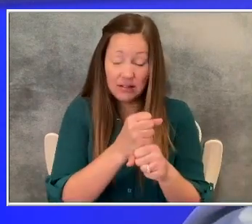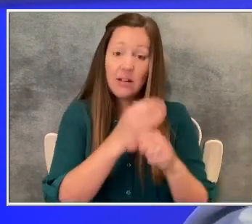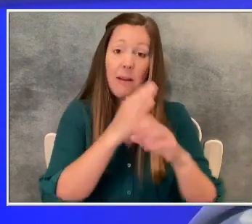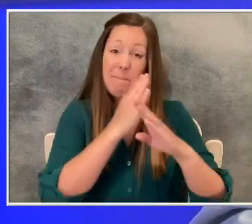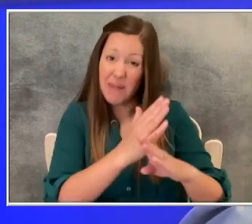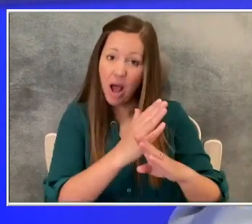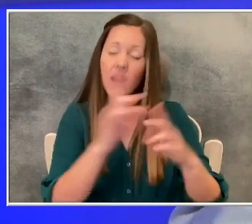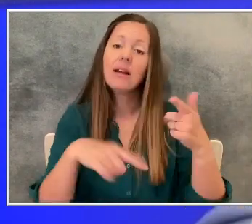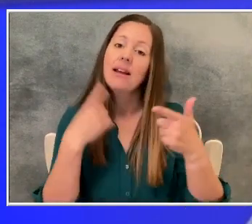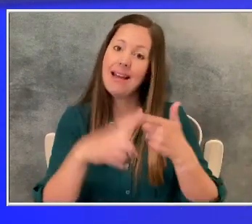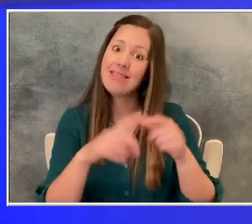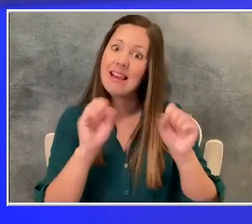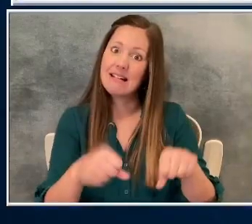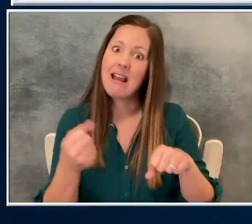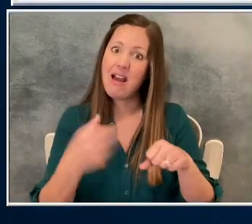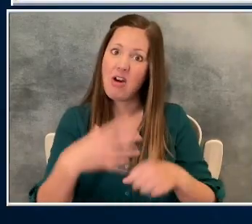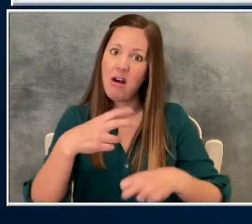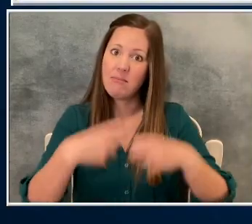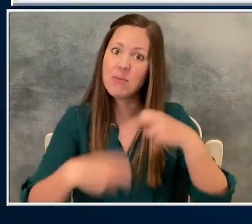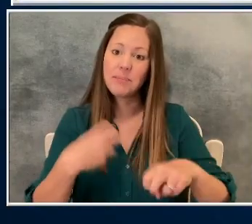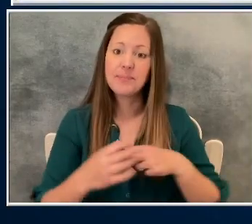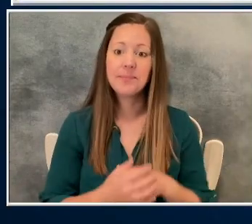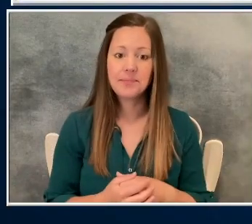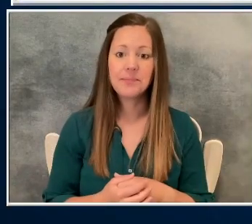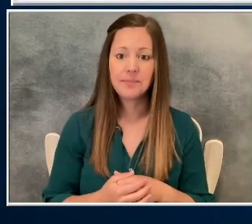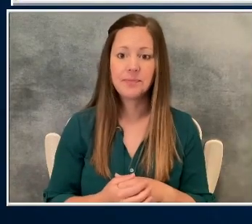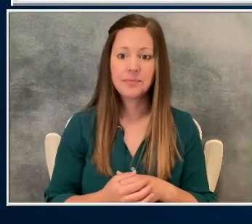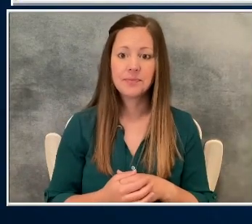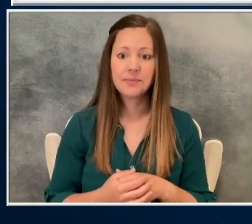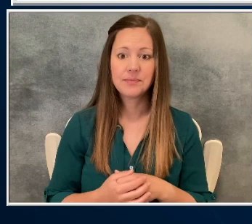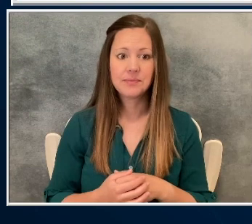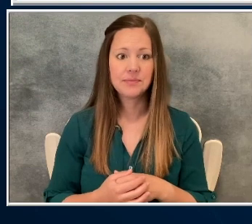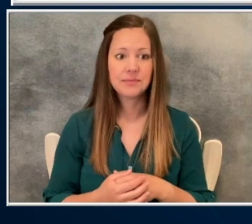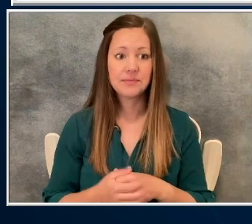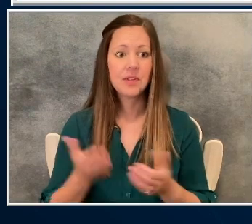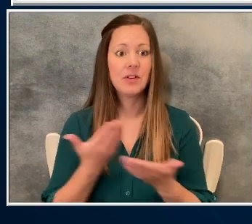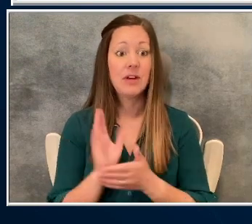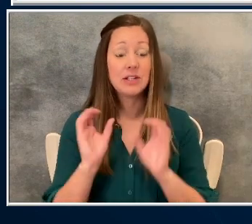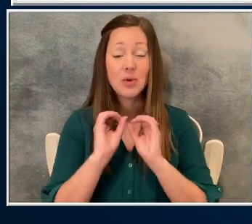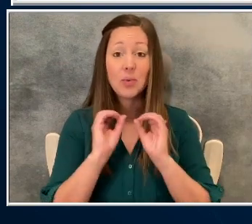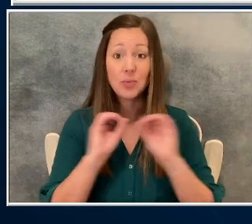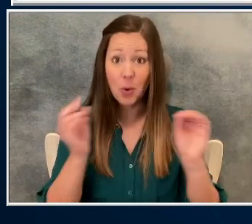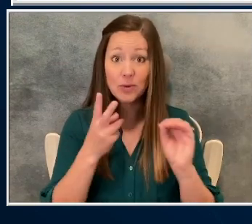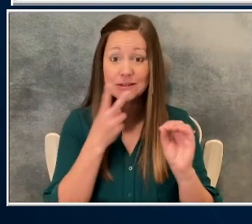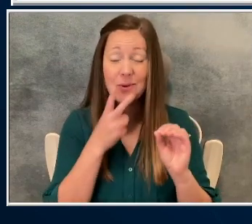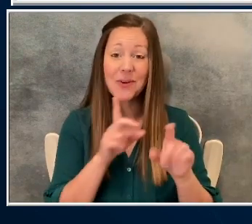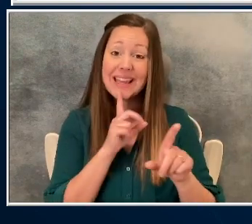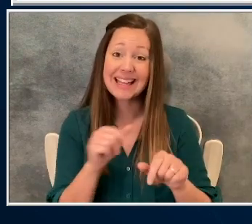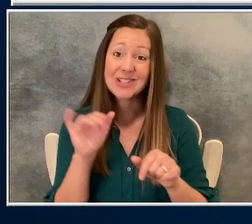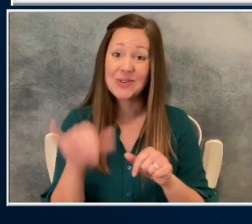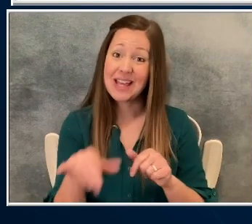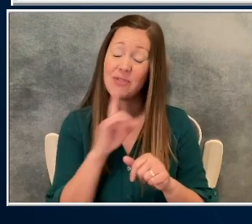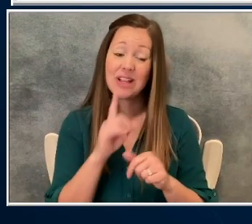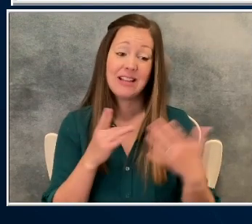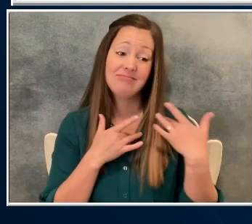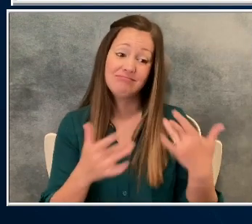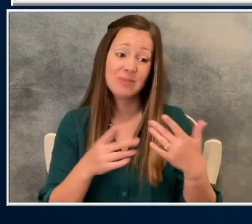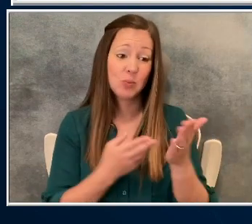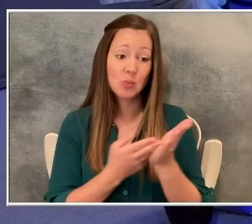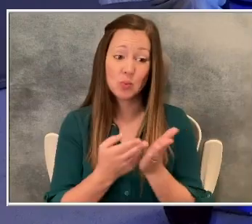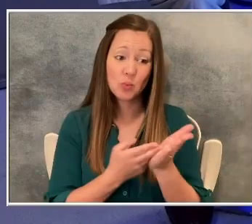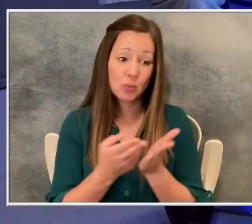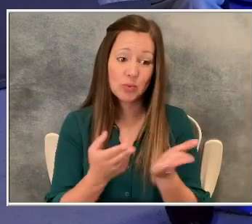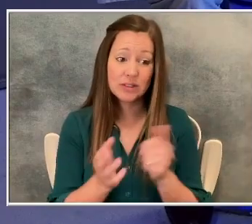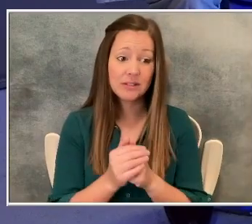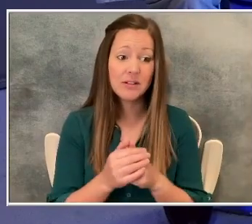graft, so to speak, where they're hooked in. All right, so no smoking is the answer to that, which is often the truth. If you put a group of doctors